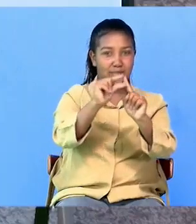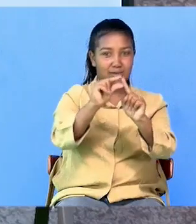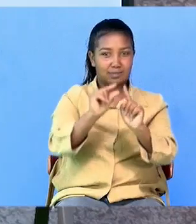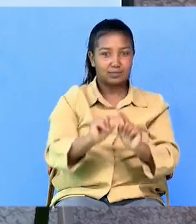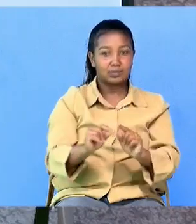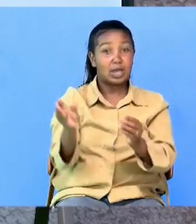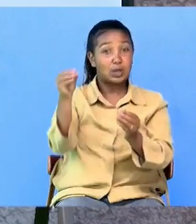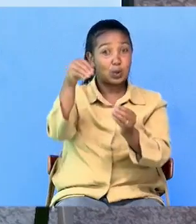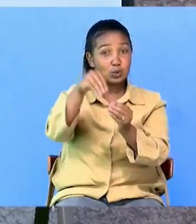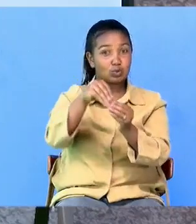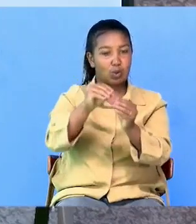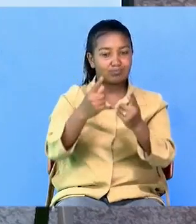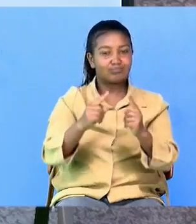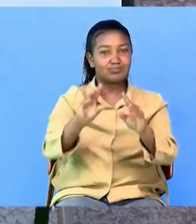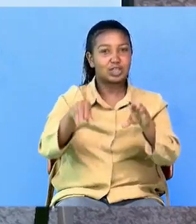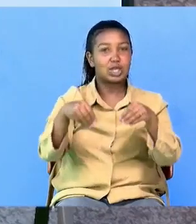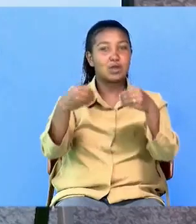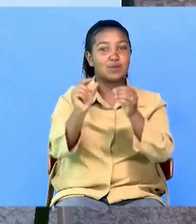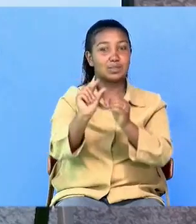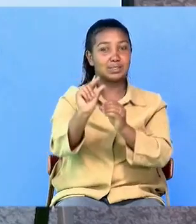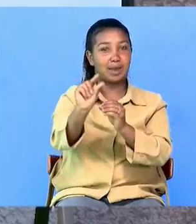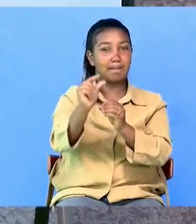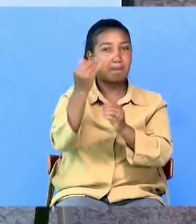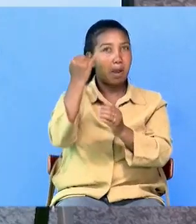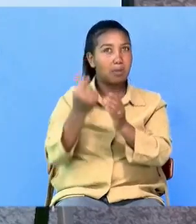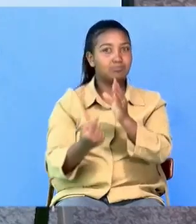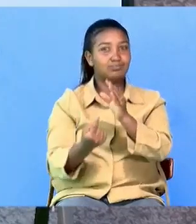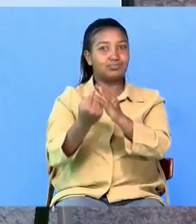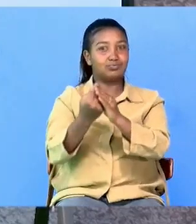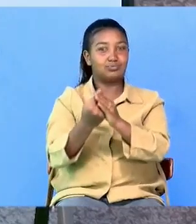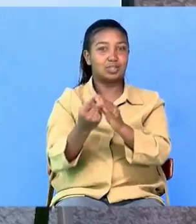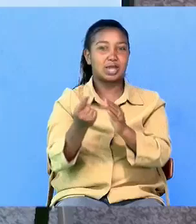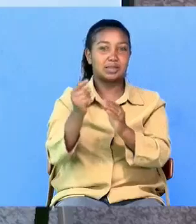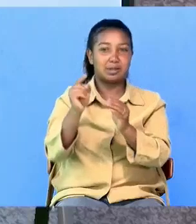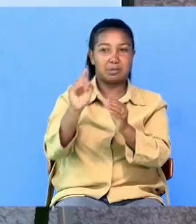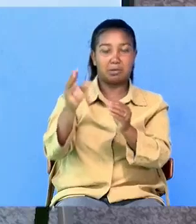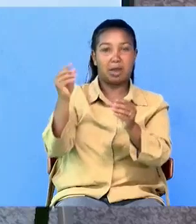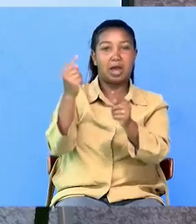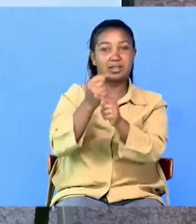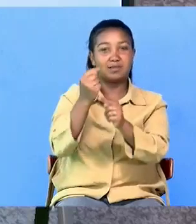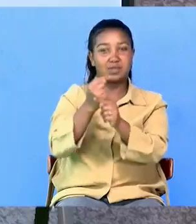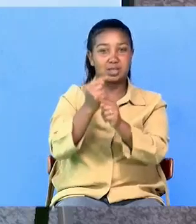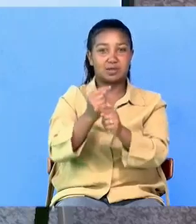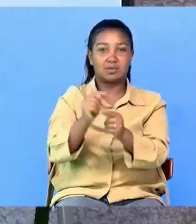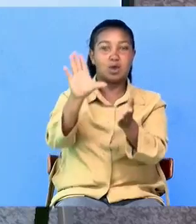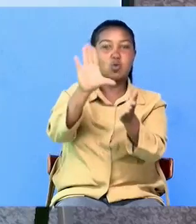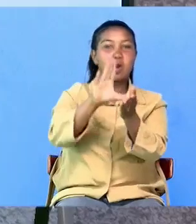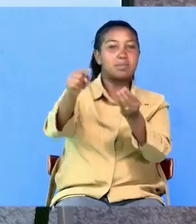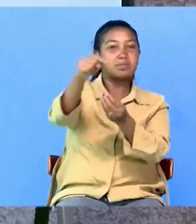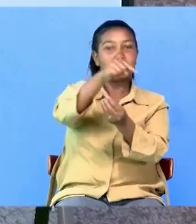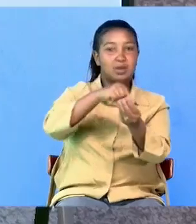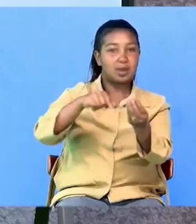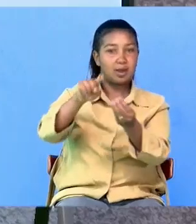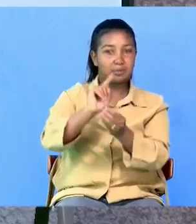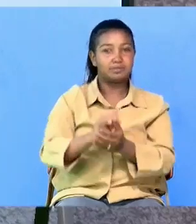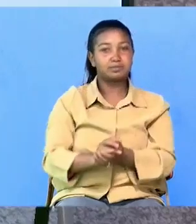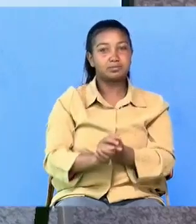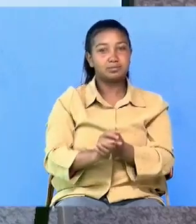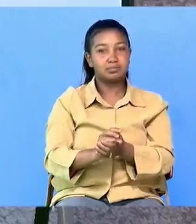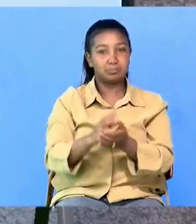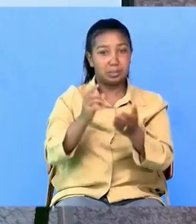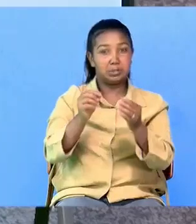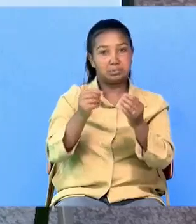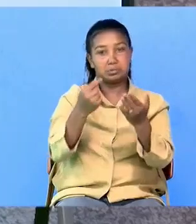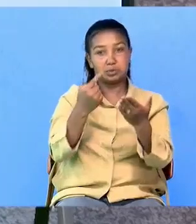and also I was trying to give you some hints and the kind of activities that's going on in the rural area regarding to